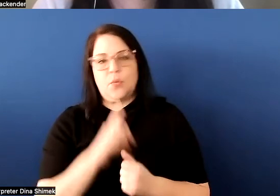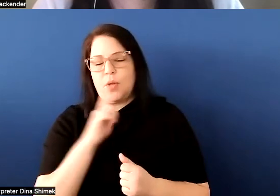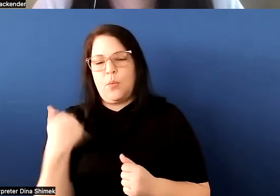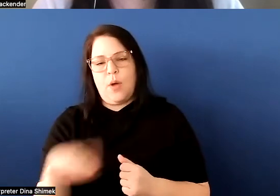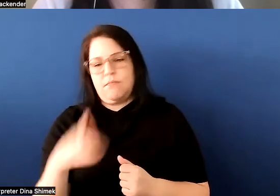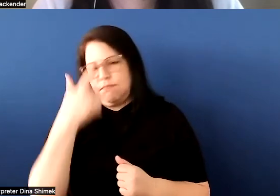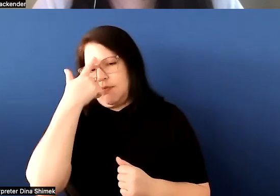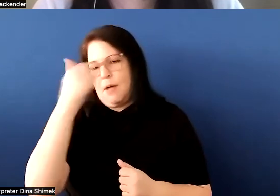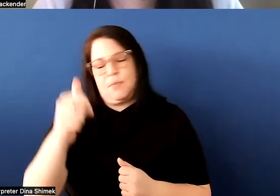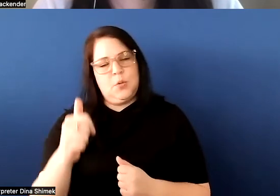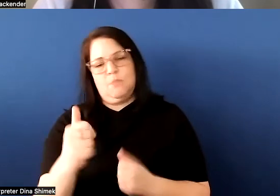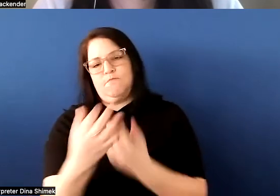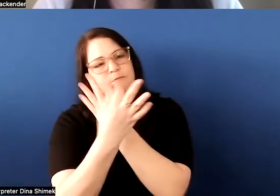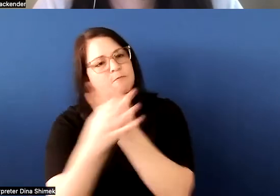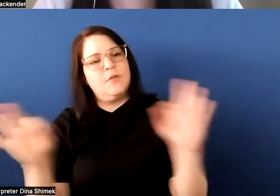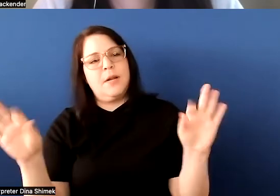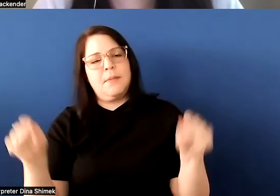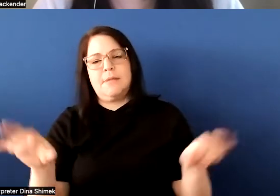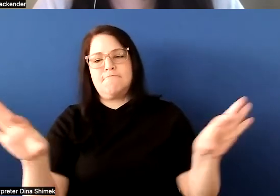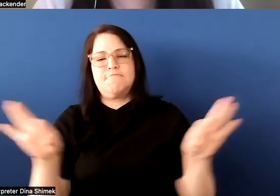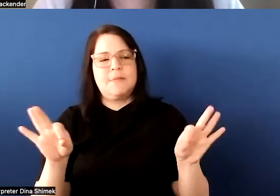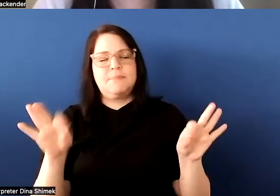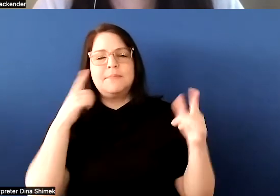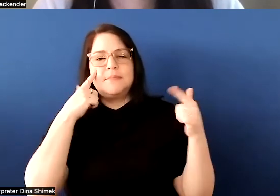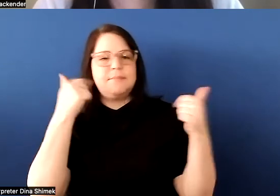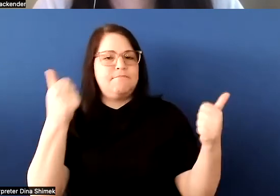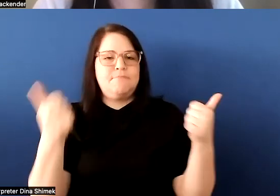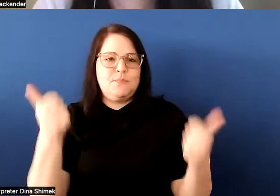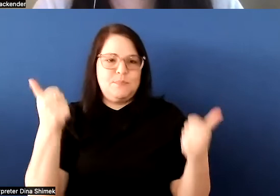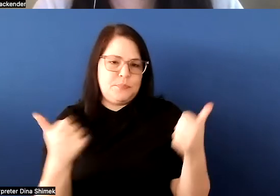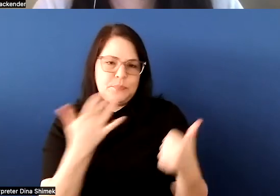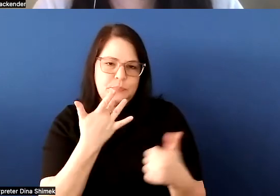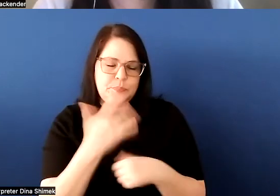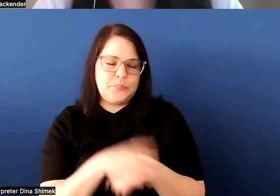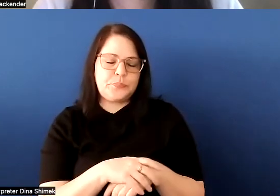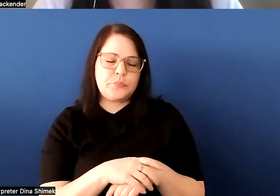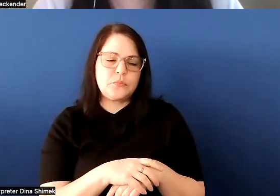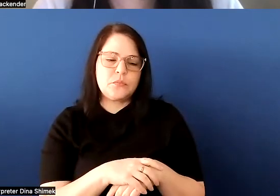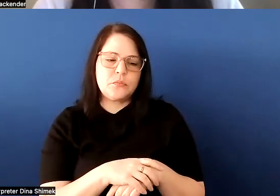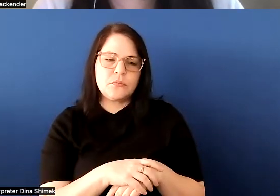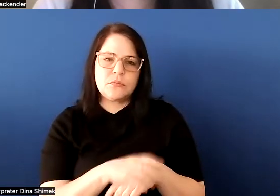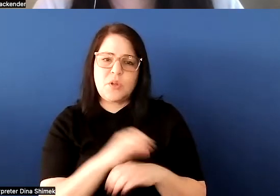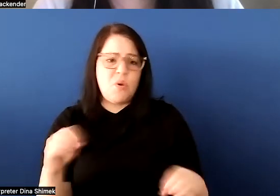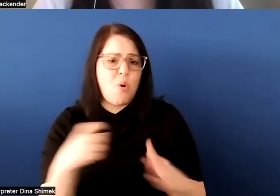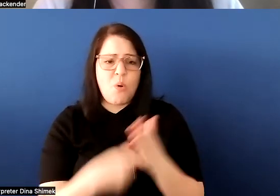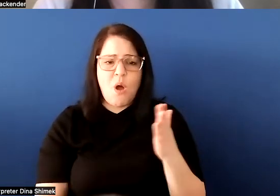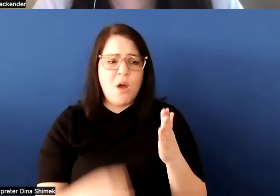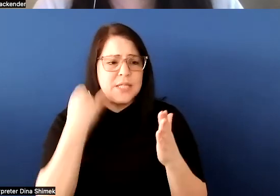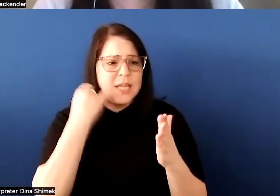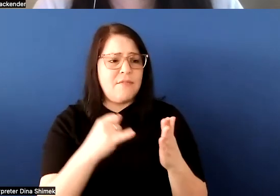and the flexibility to take out money from any of the options you've contributed to. And there's no fees associated for doing